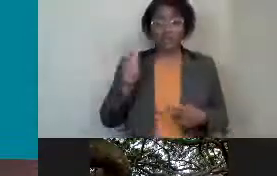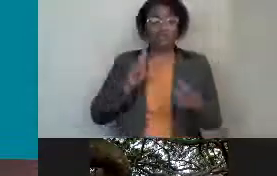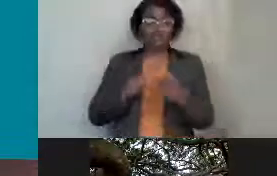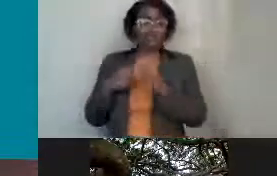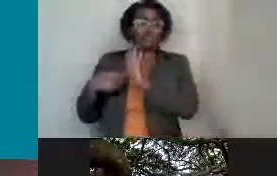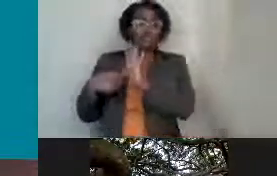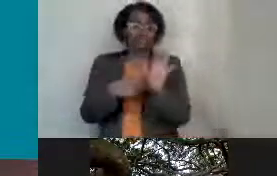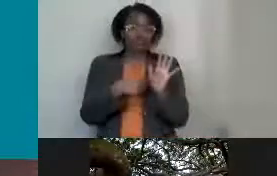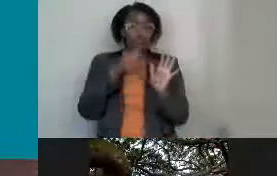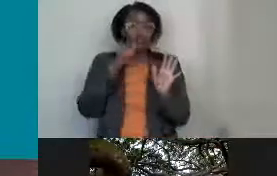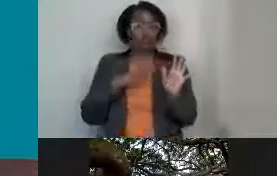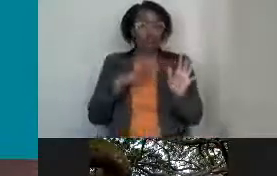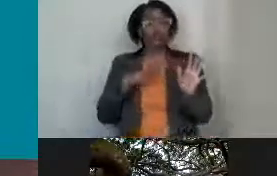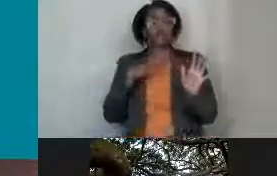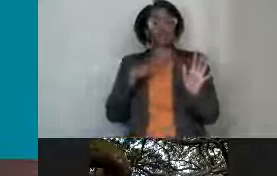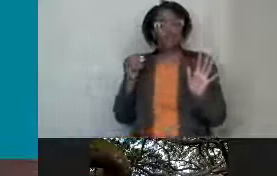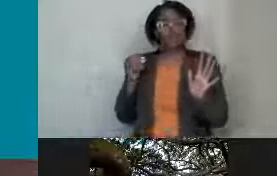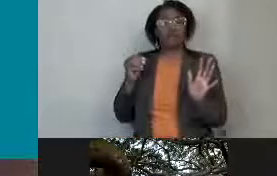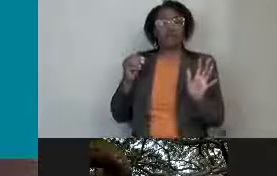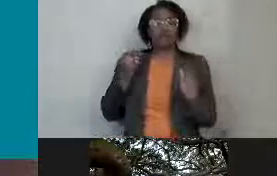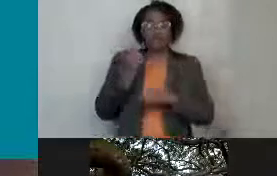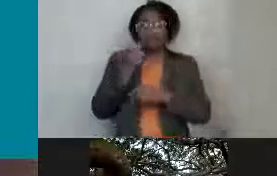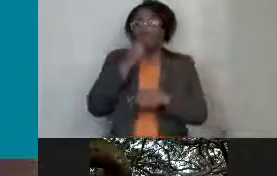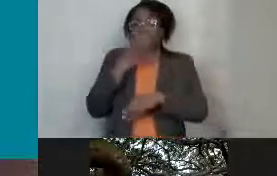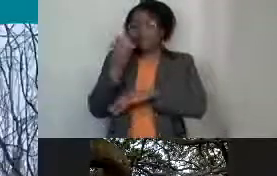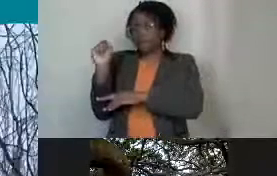Indigenous feminisms. Next slide.